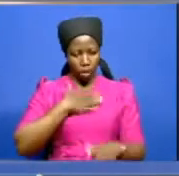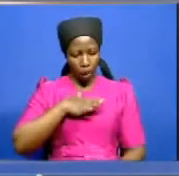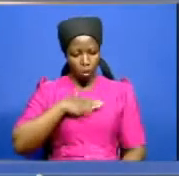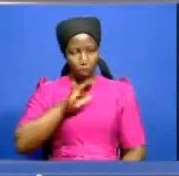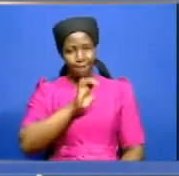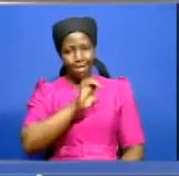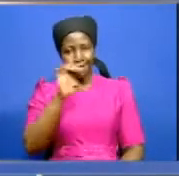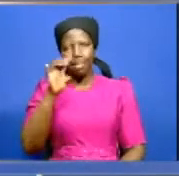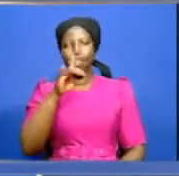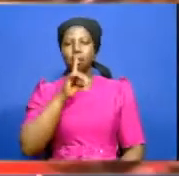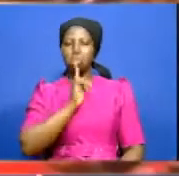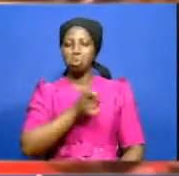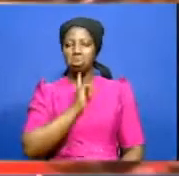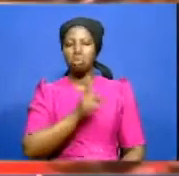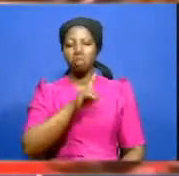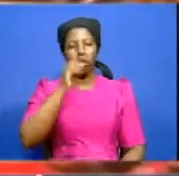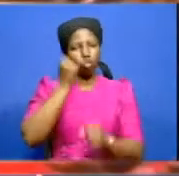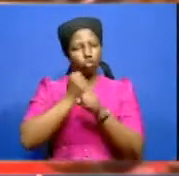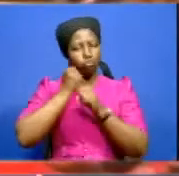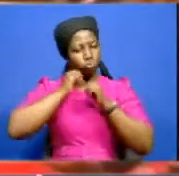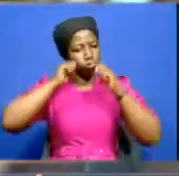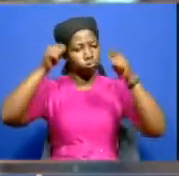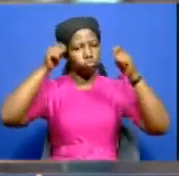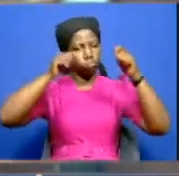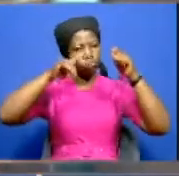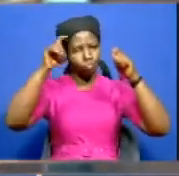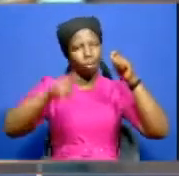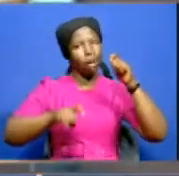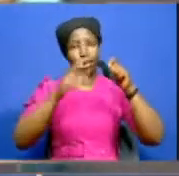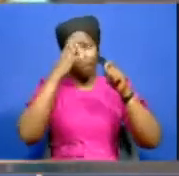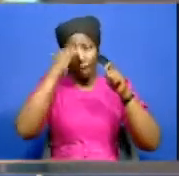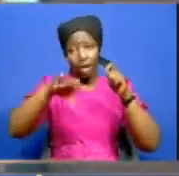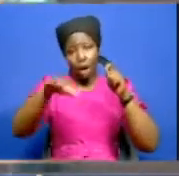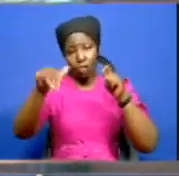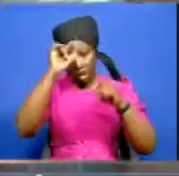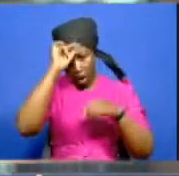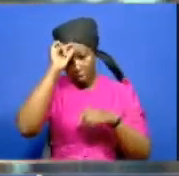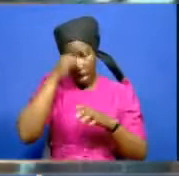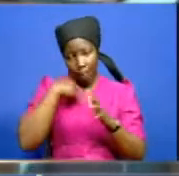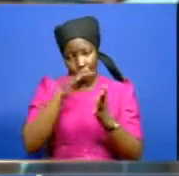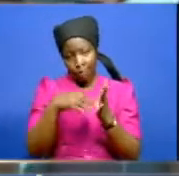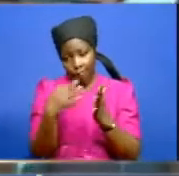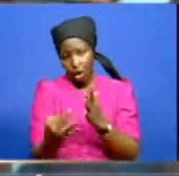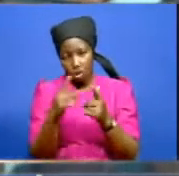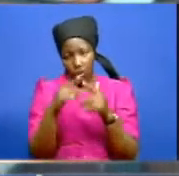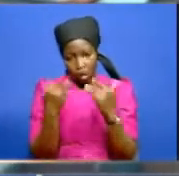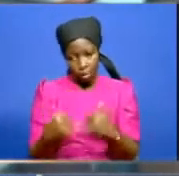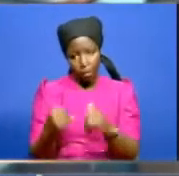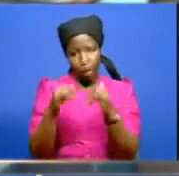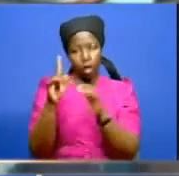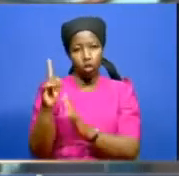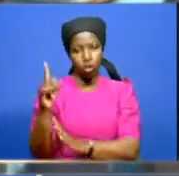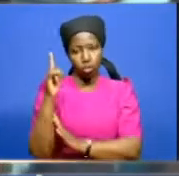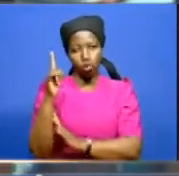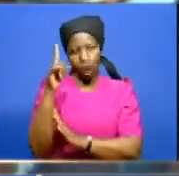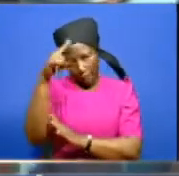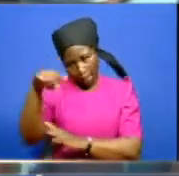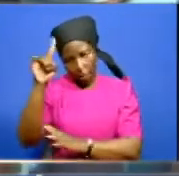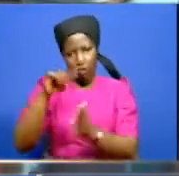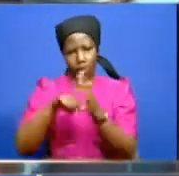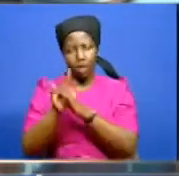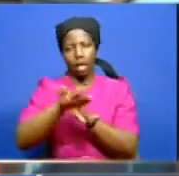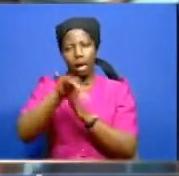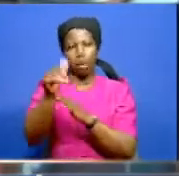hold demonstrations over what they termed as a failure by the county government to implement laws passed by the County Assembly.